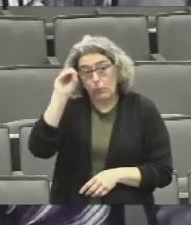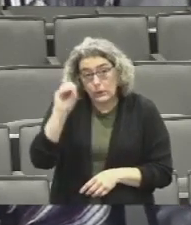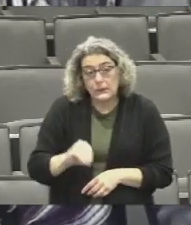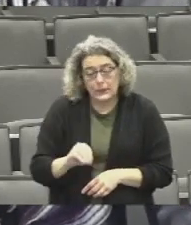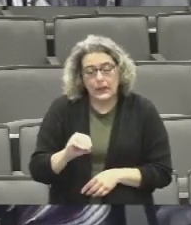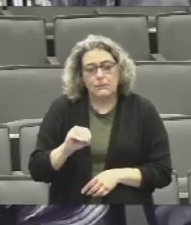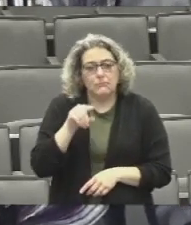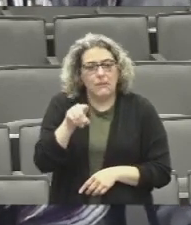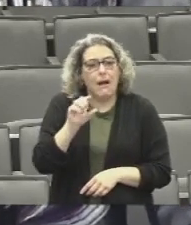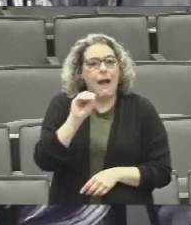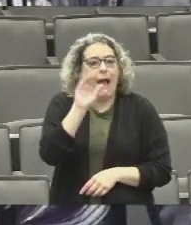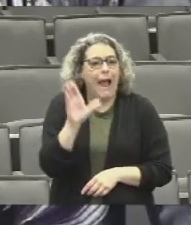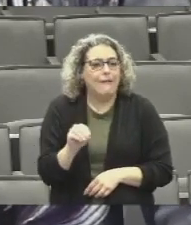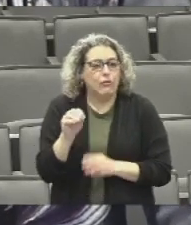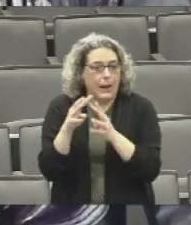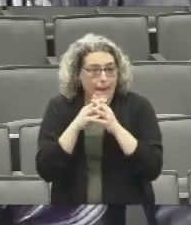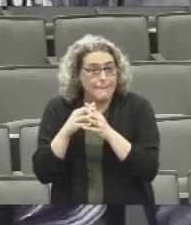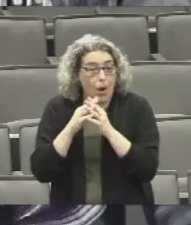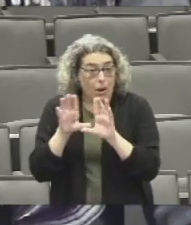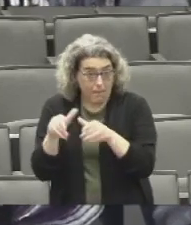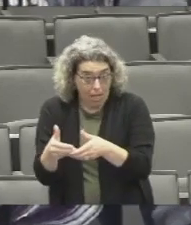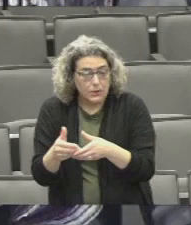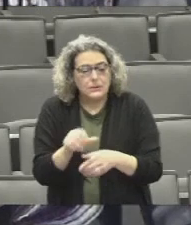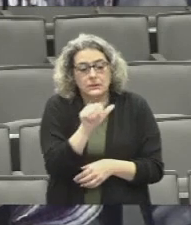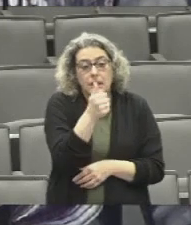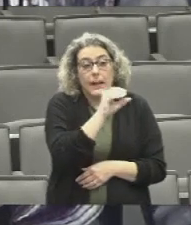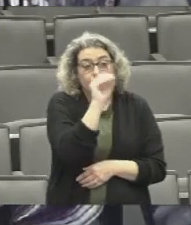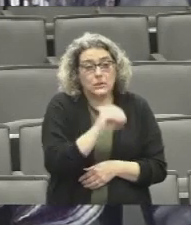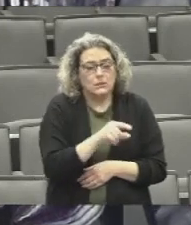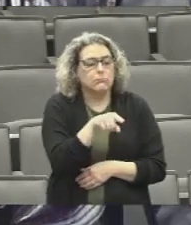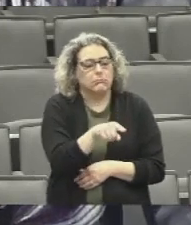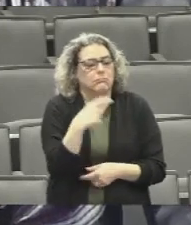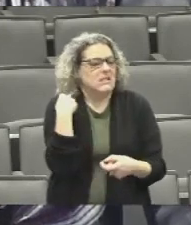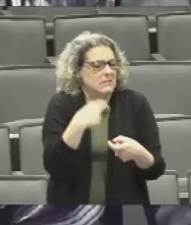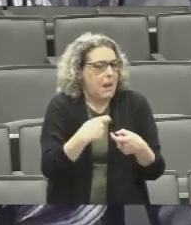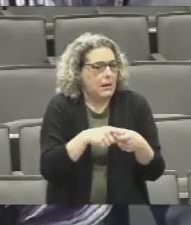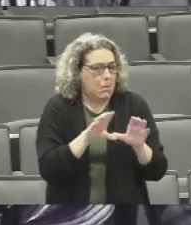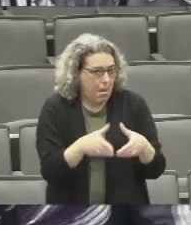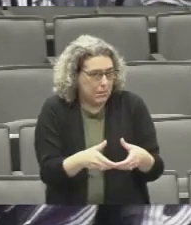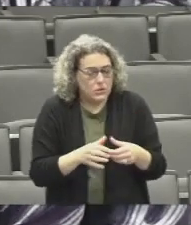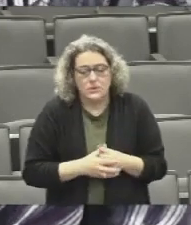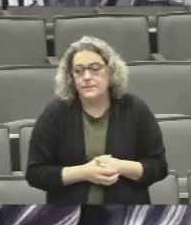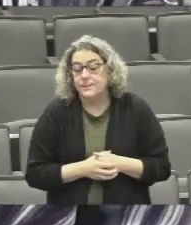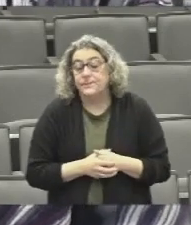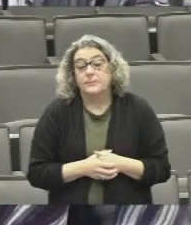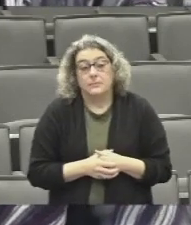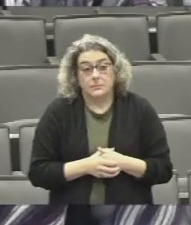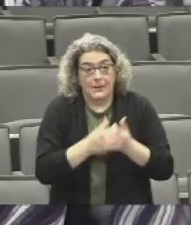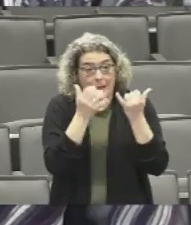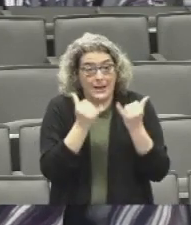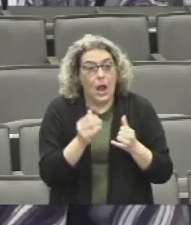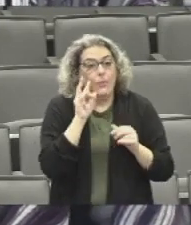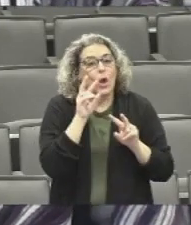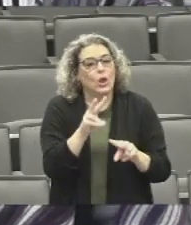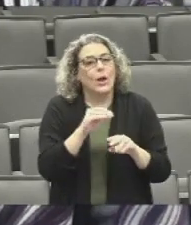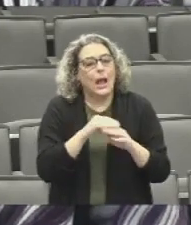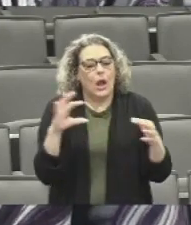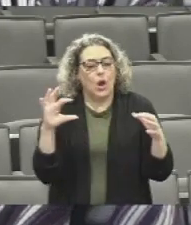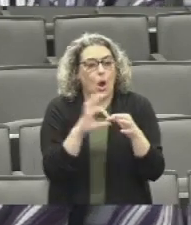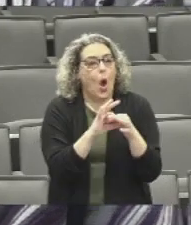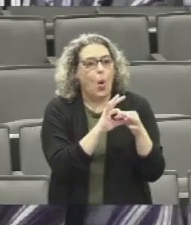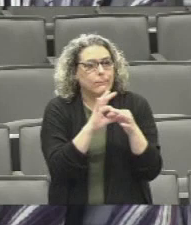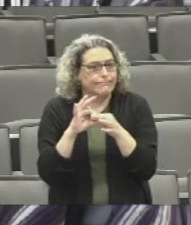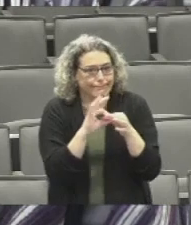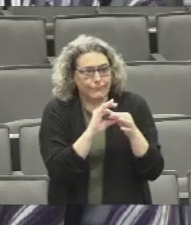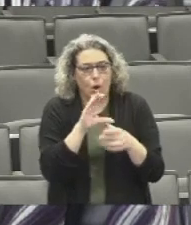in our African American, and 10% in our Hispanic population. When we look at the comorbidities, because